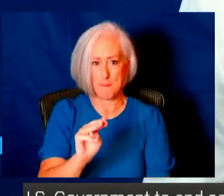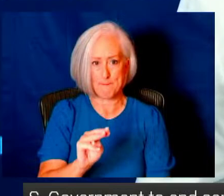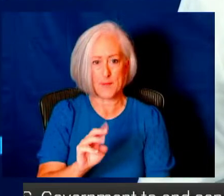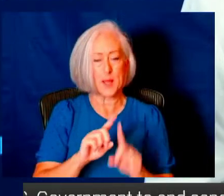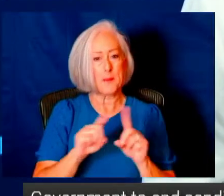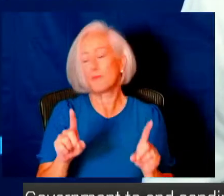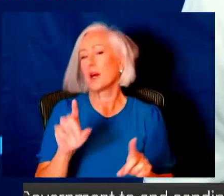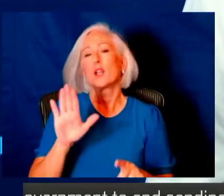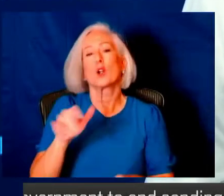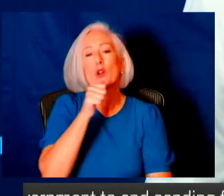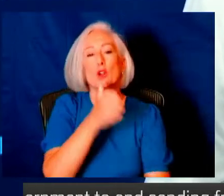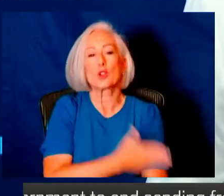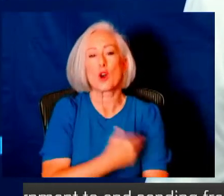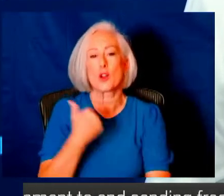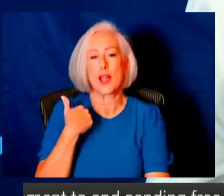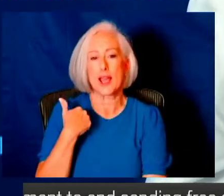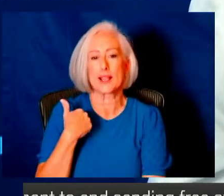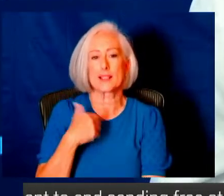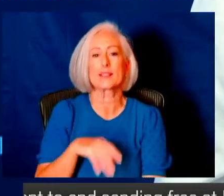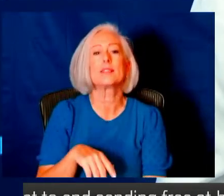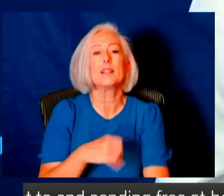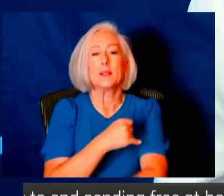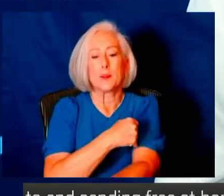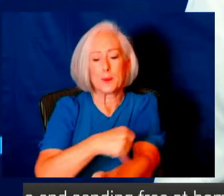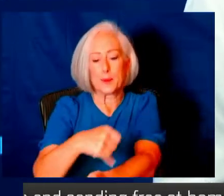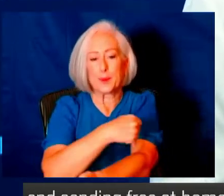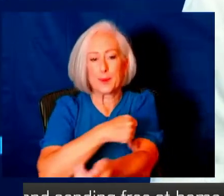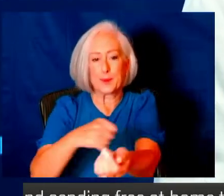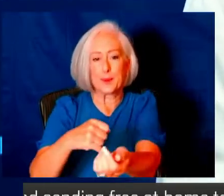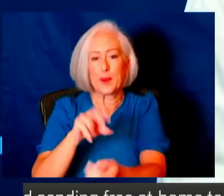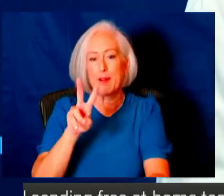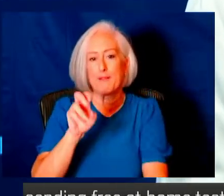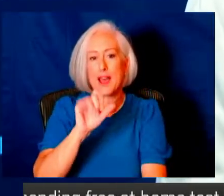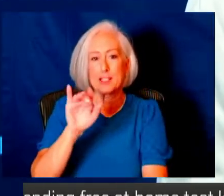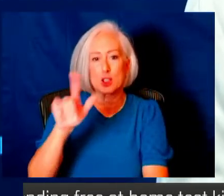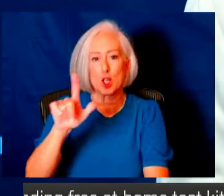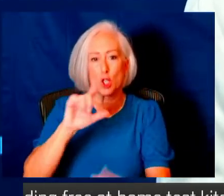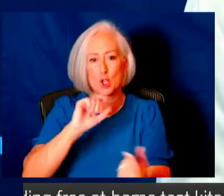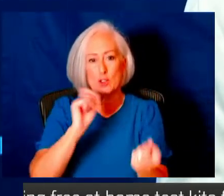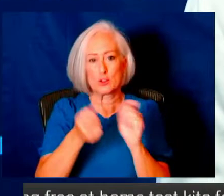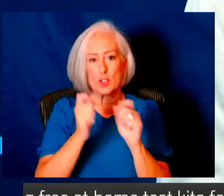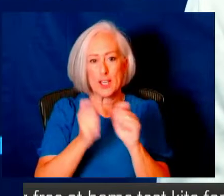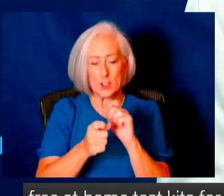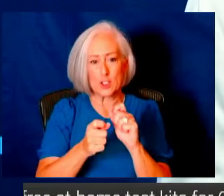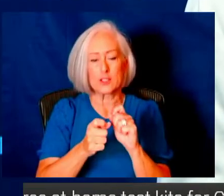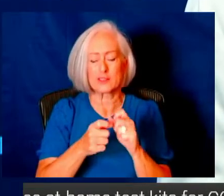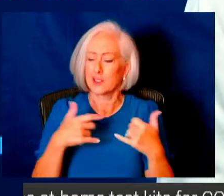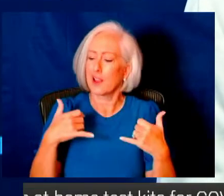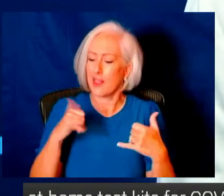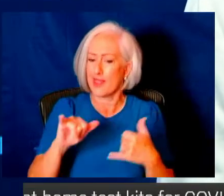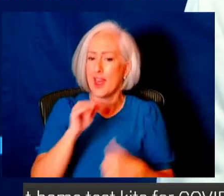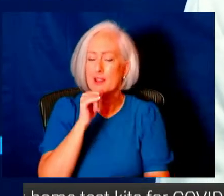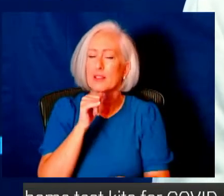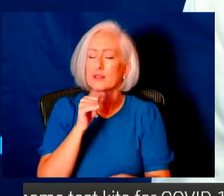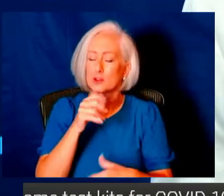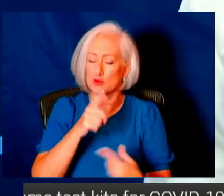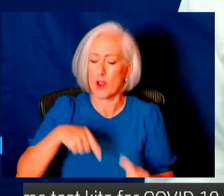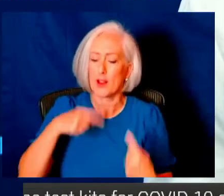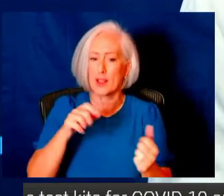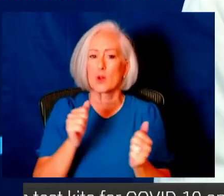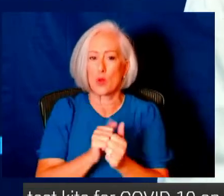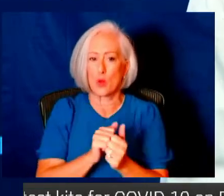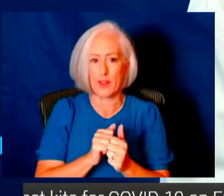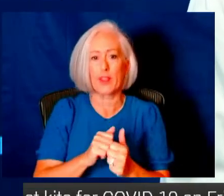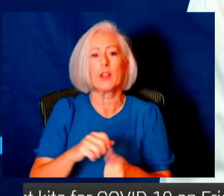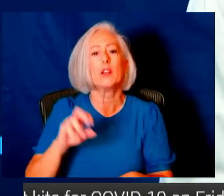that comes about, means vascular changes from COVID, and she still struggles with some of the long-term side effects of that, and some of the neurologic and